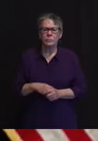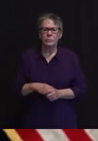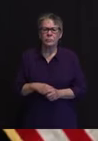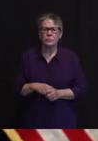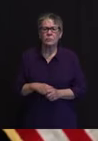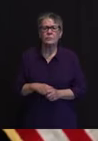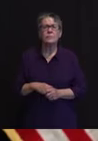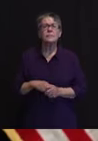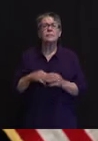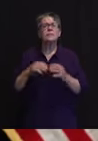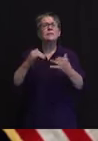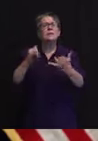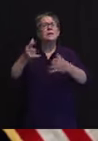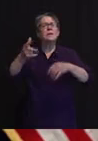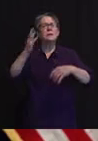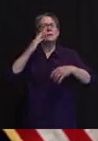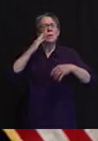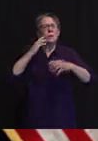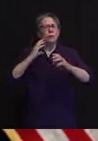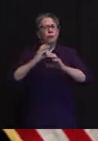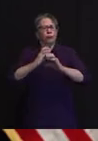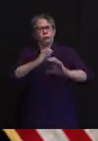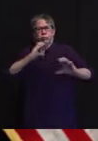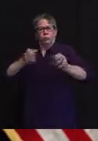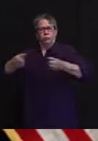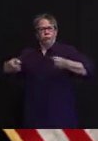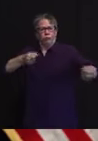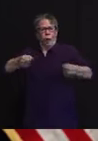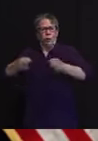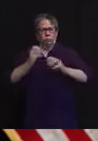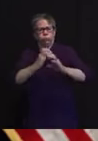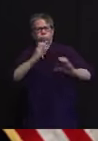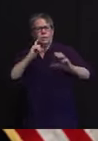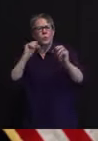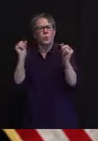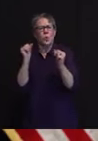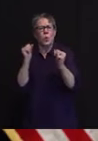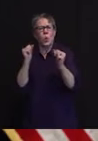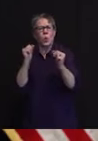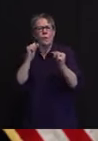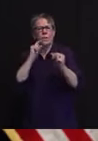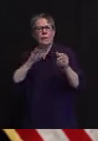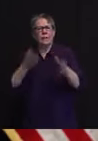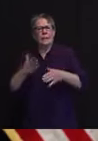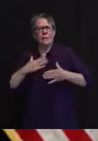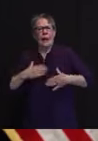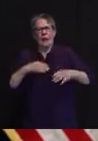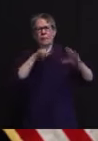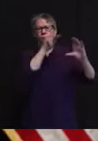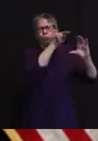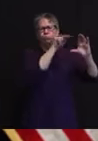put out over the weekend. Just want to remind folks, we would be abrogating our responsibility if we didn't